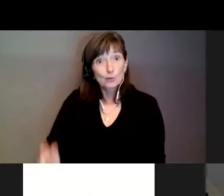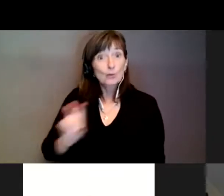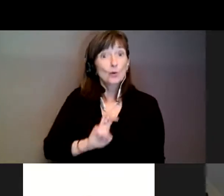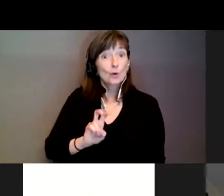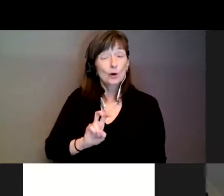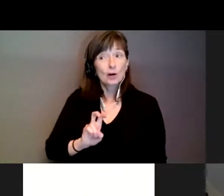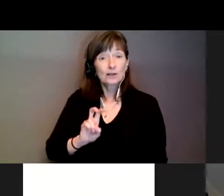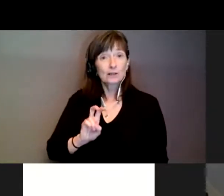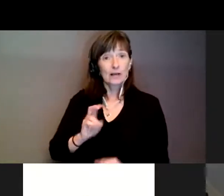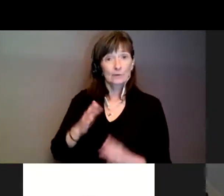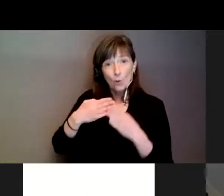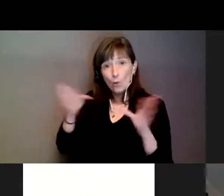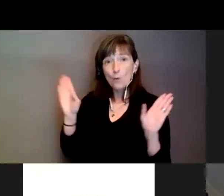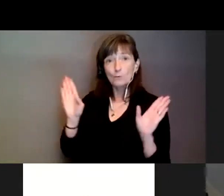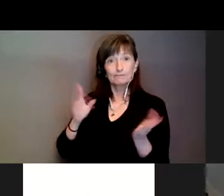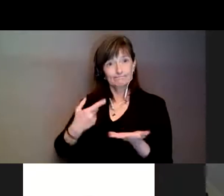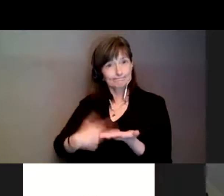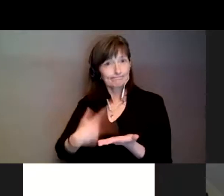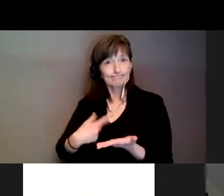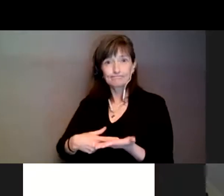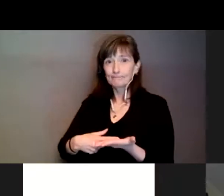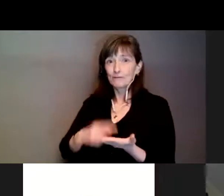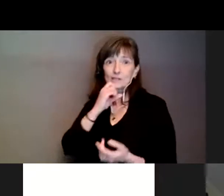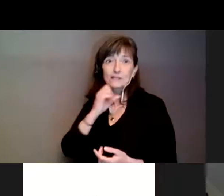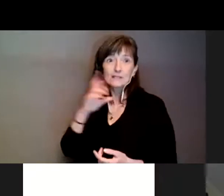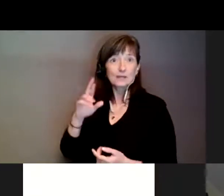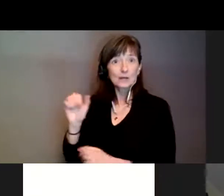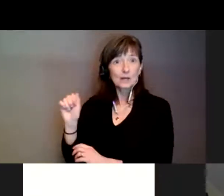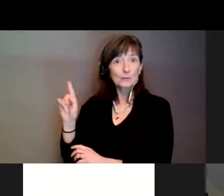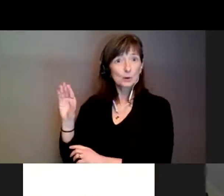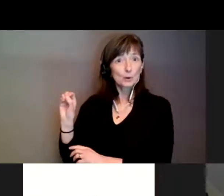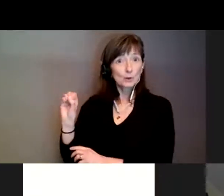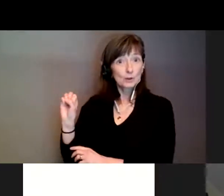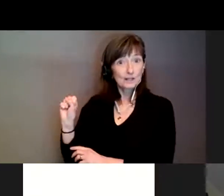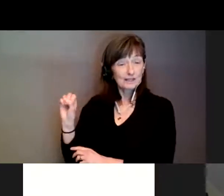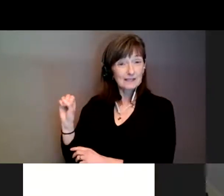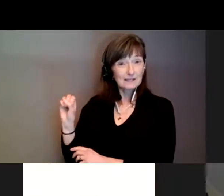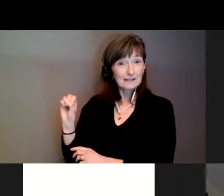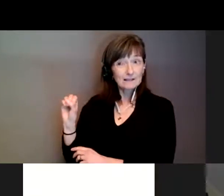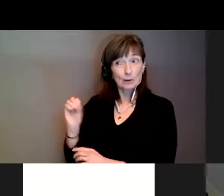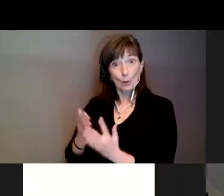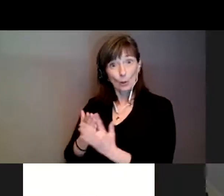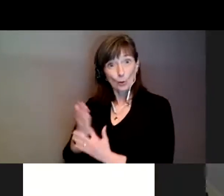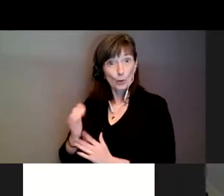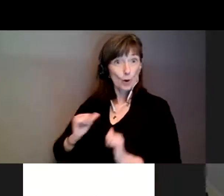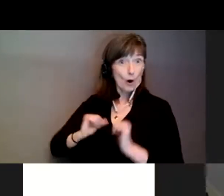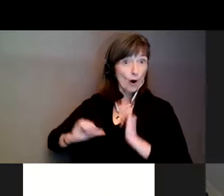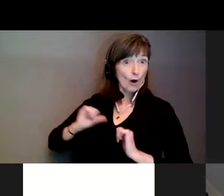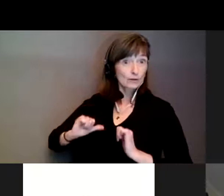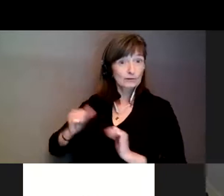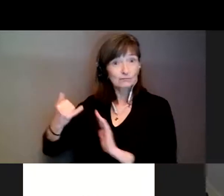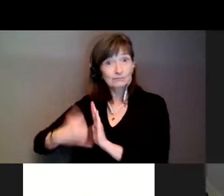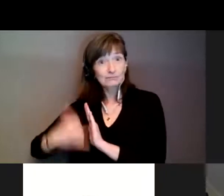in the open through artistic means. It's not like I'm talking